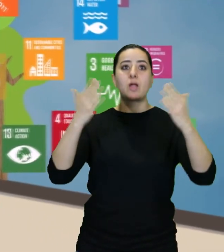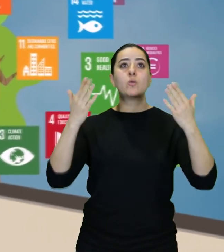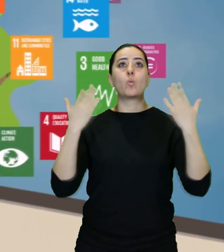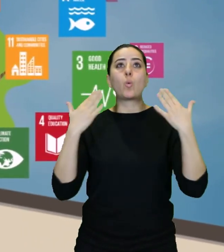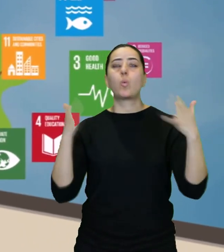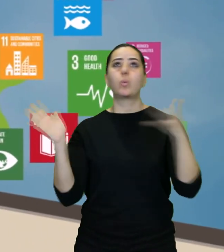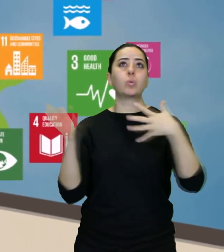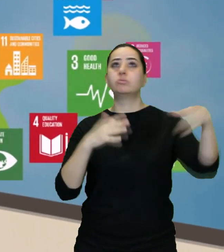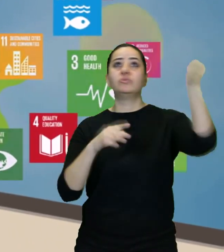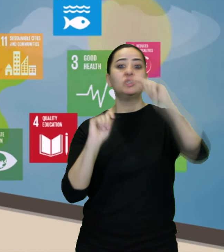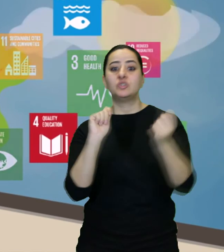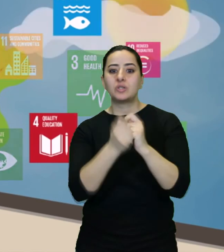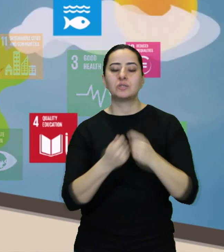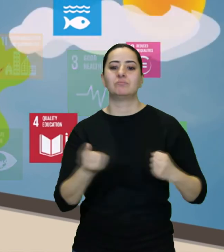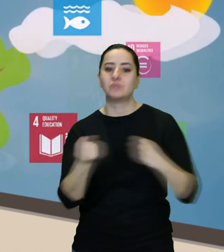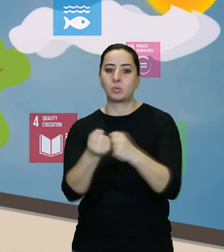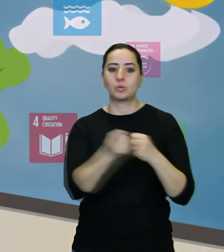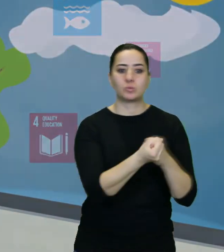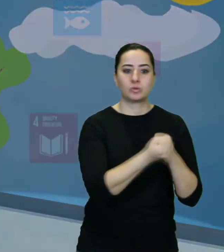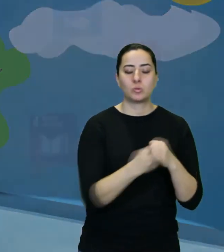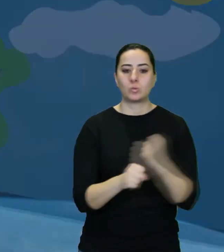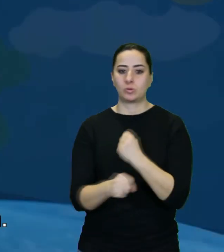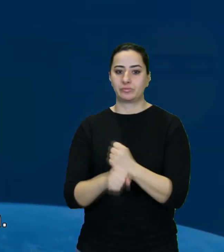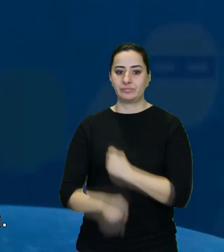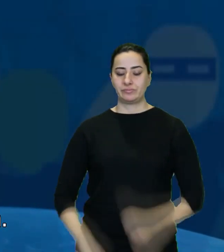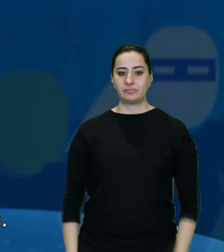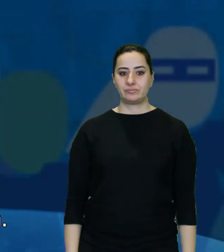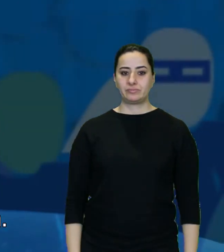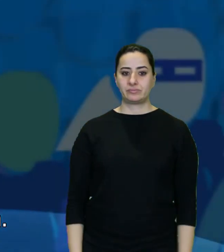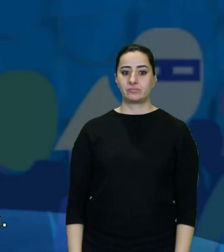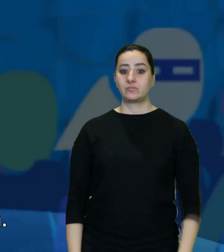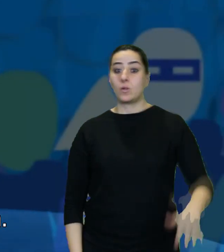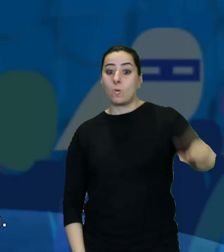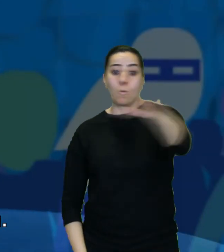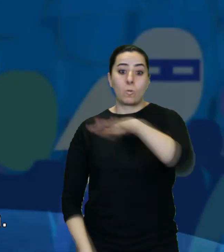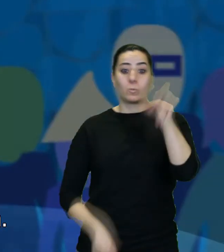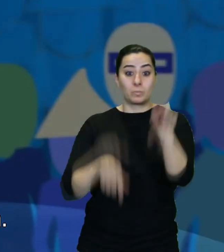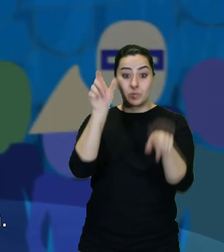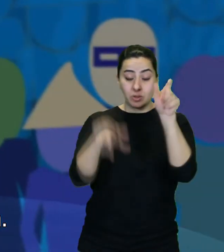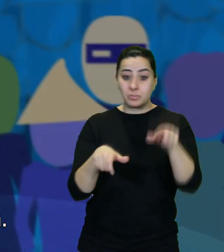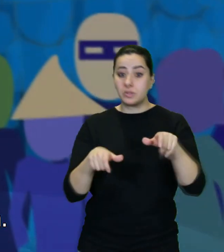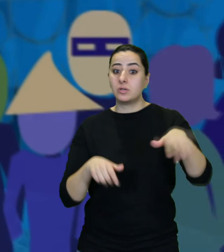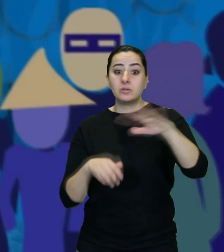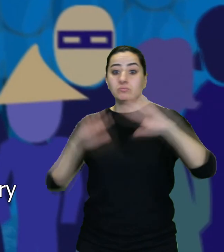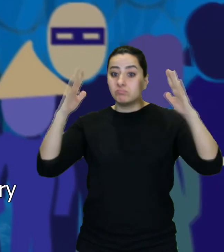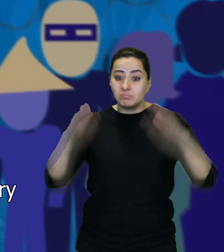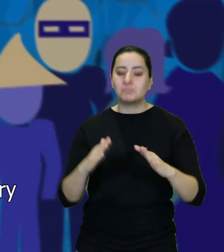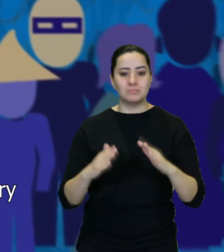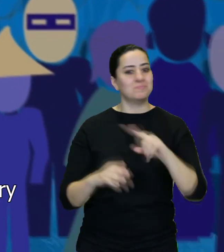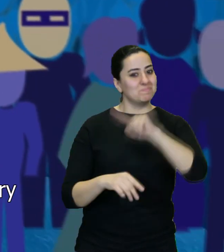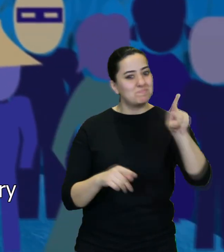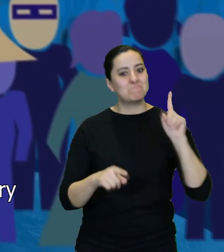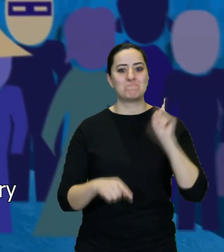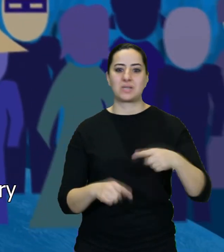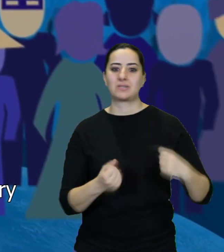Climate Change Agreement. The figures of people with various colors and race. Everyone has a stake in disaster risk reduction. Each